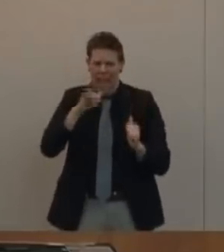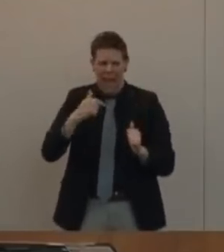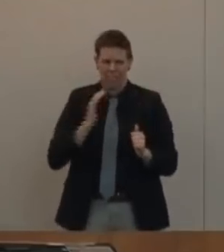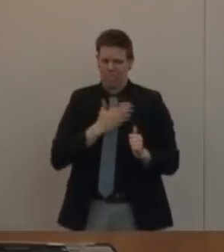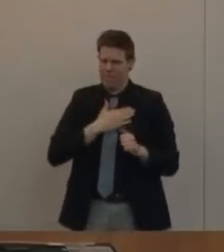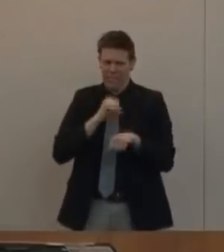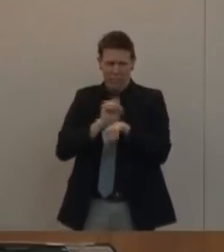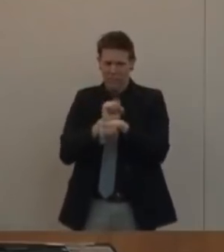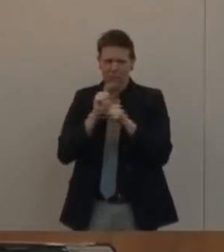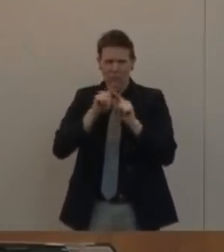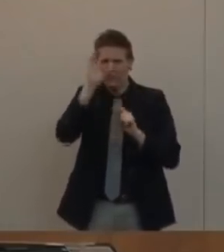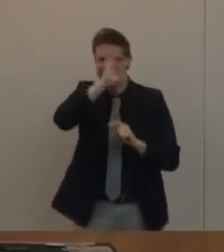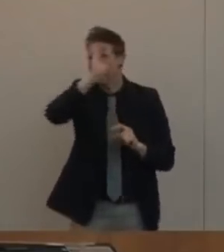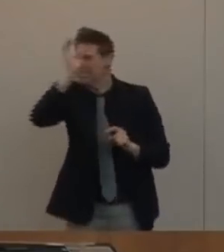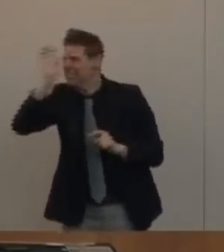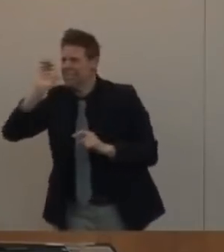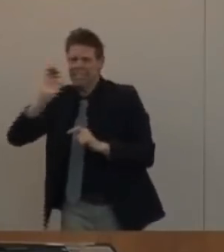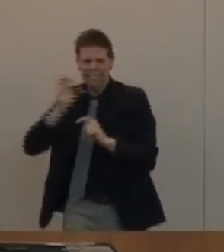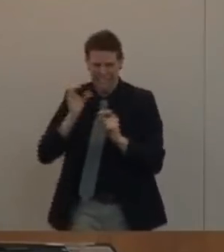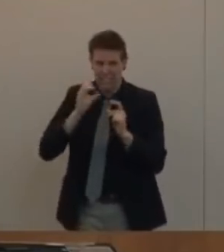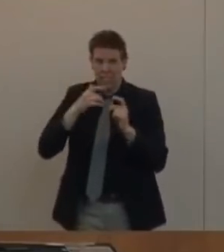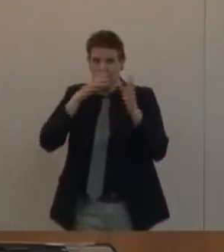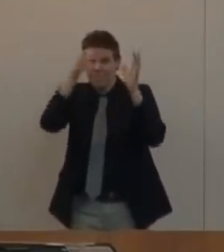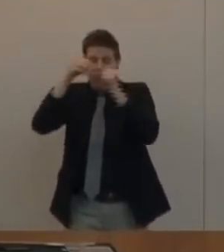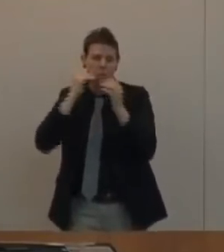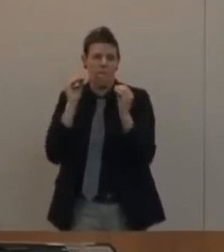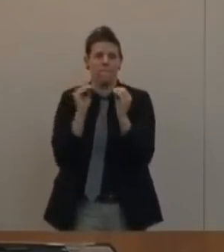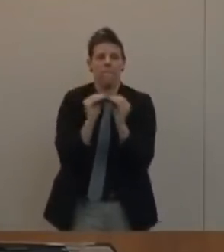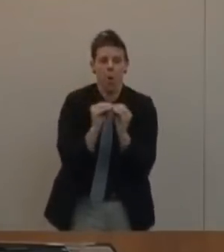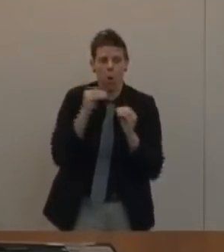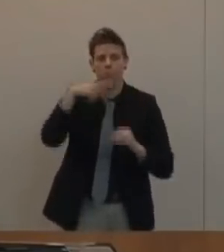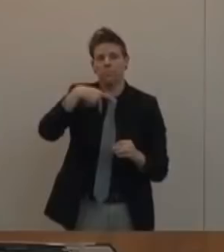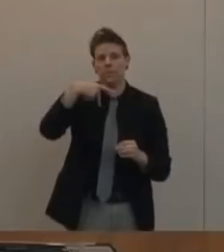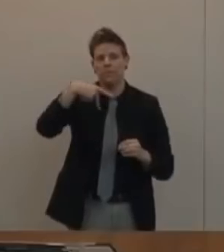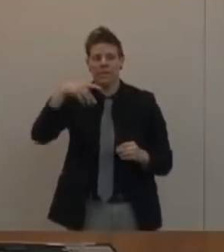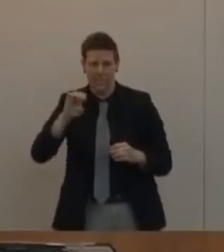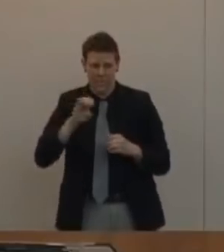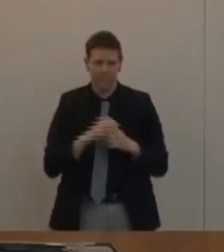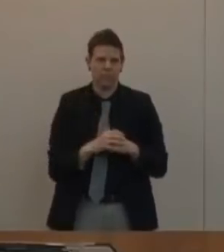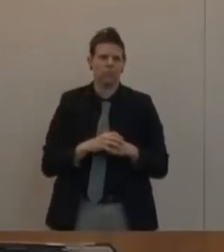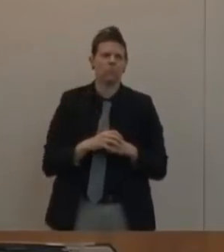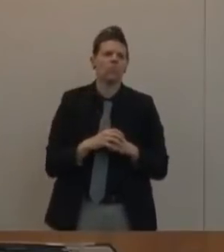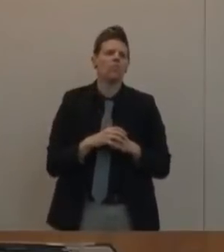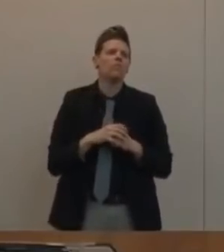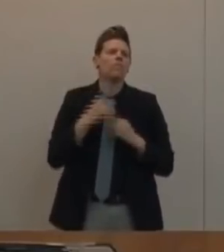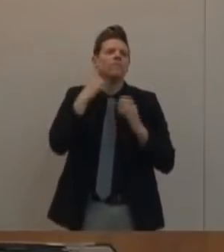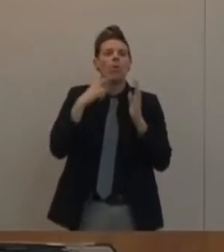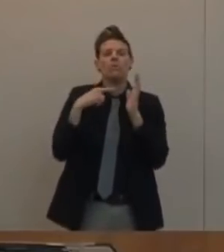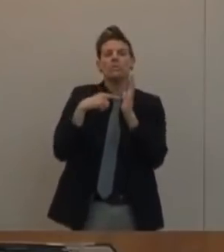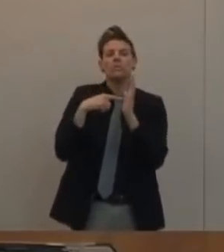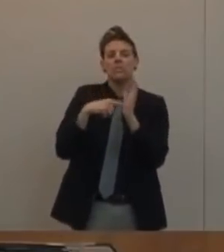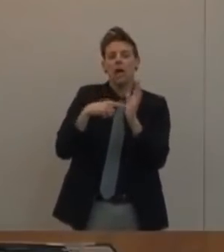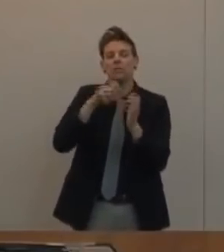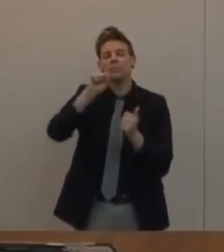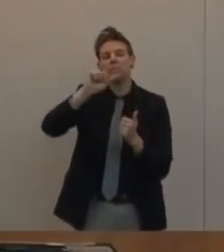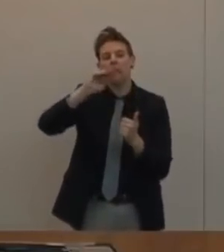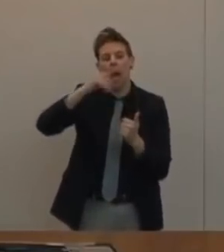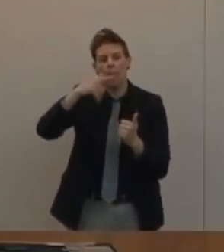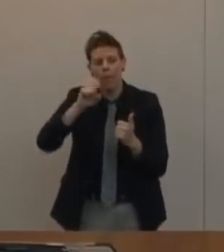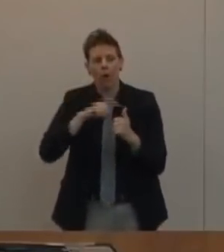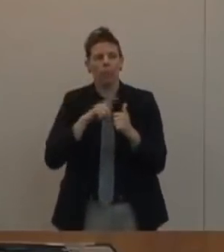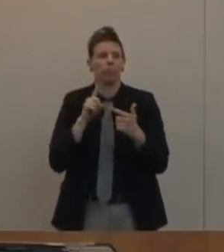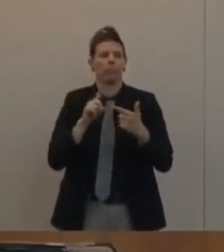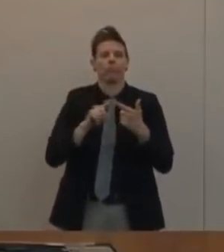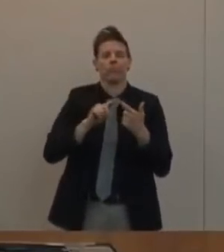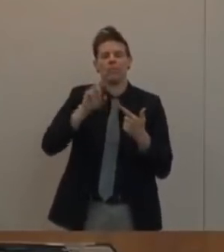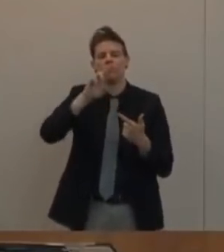so that whatever your laboratory instruments are, that you have the sampling on the front end and what we call reagents on the back end so that we can